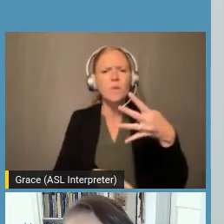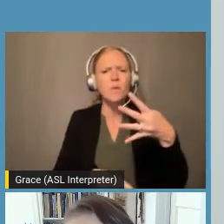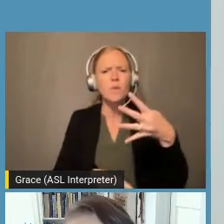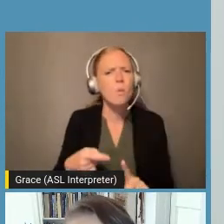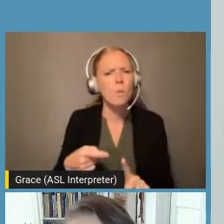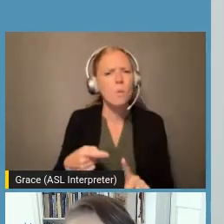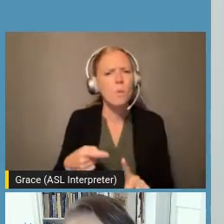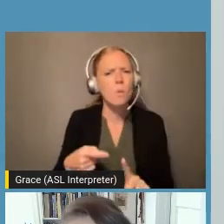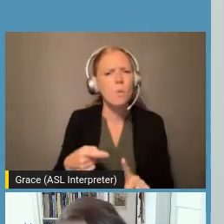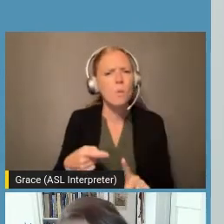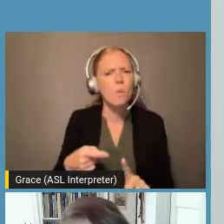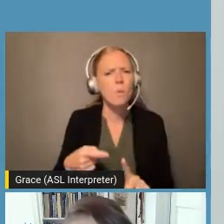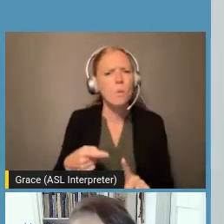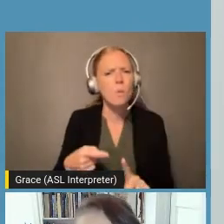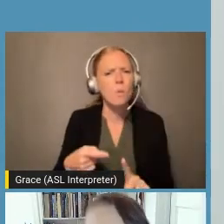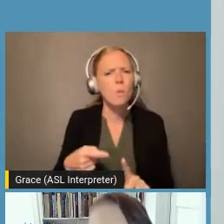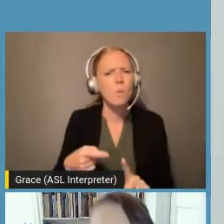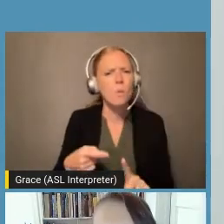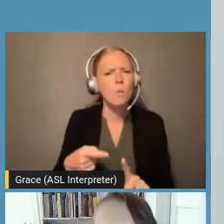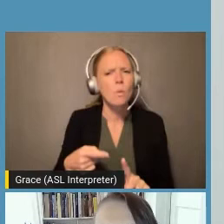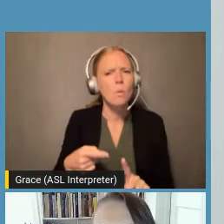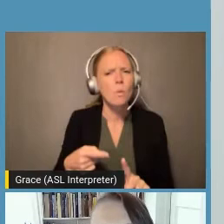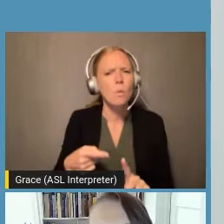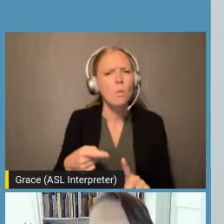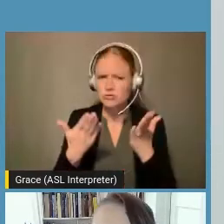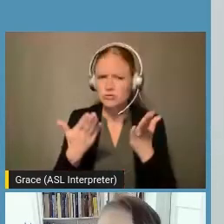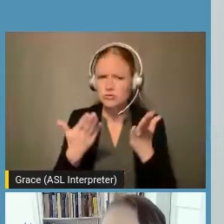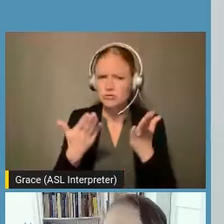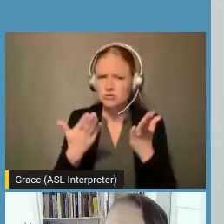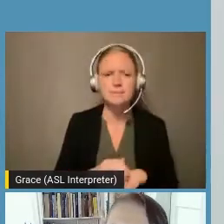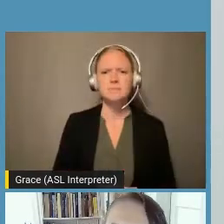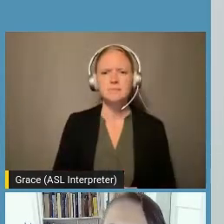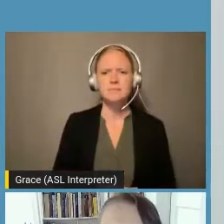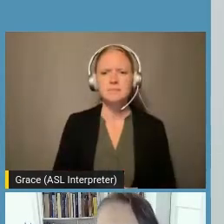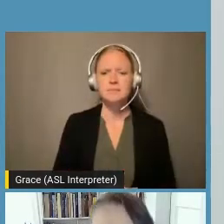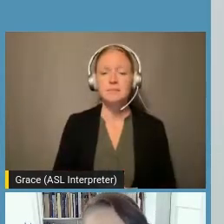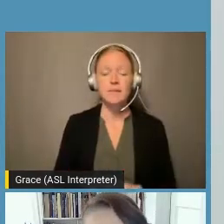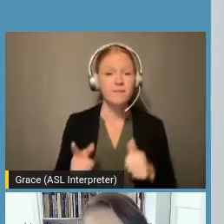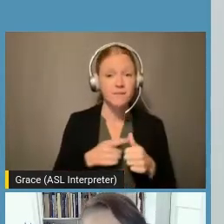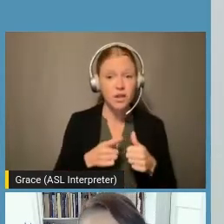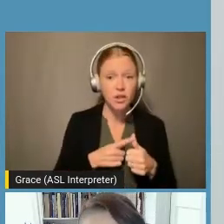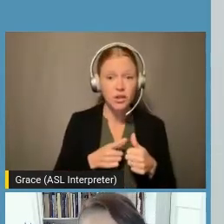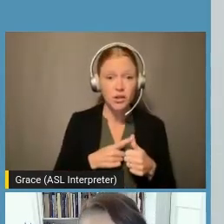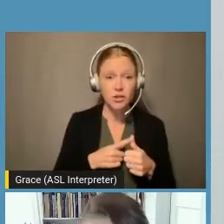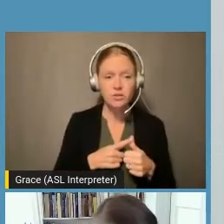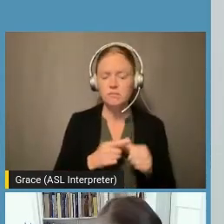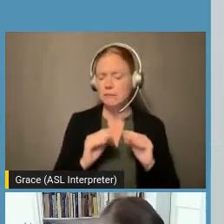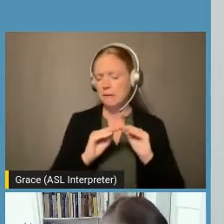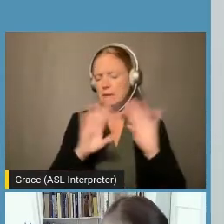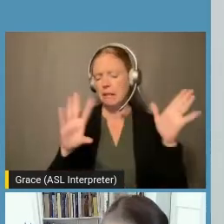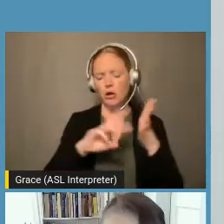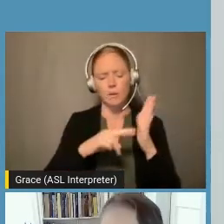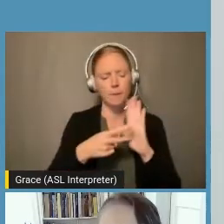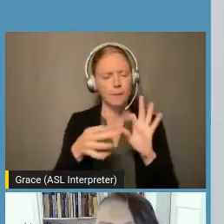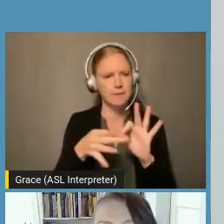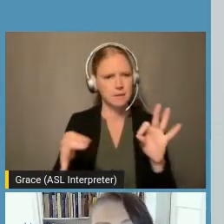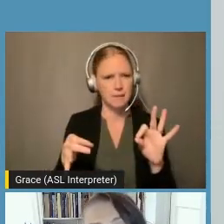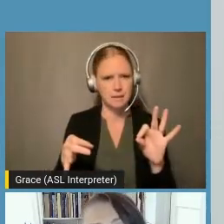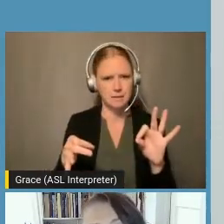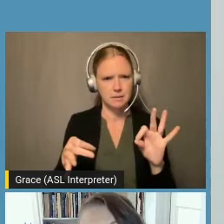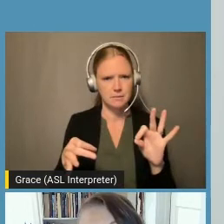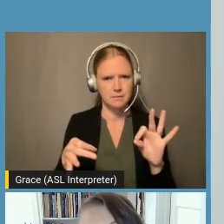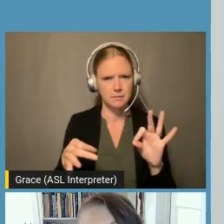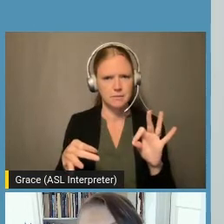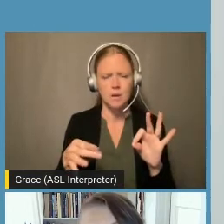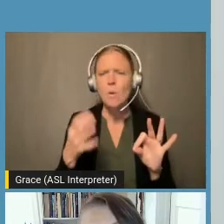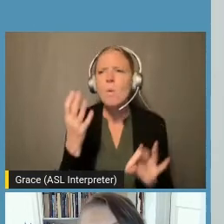you create for the project. And the first one is a really clear purpose statement. Why are you doing